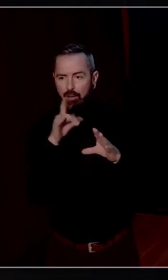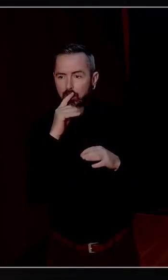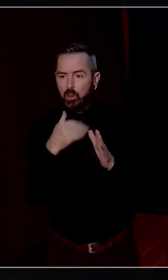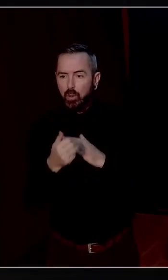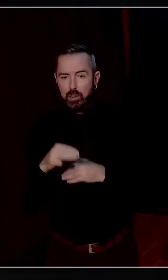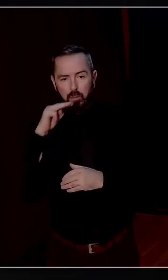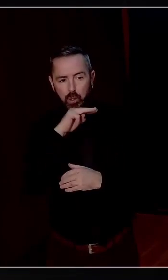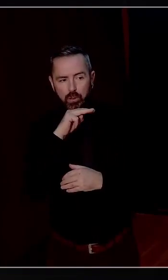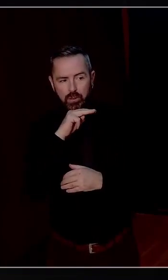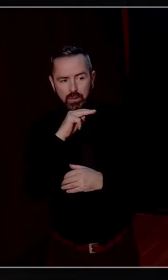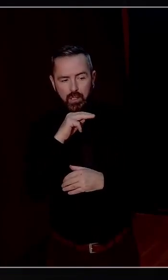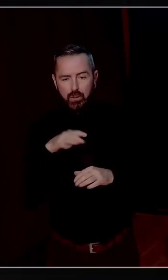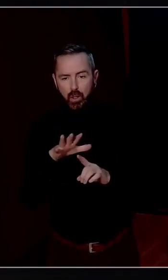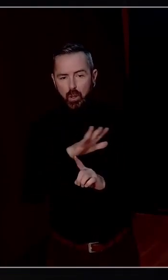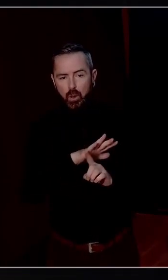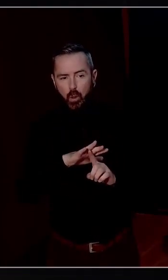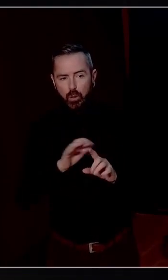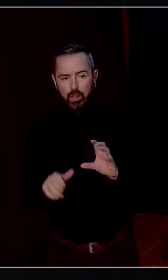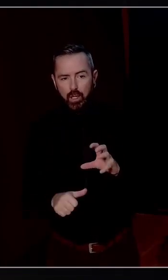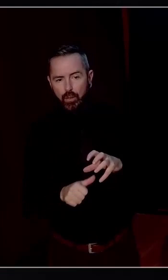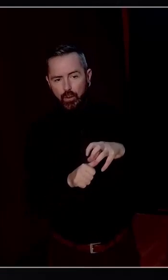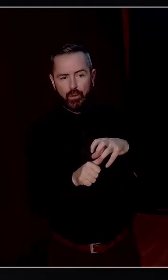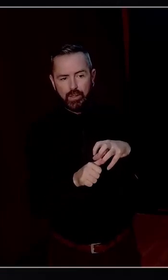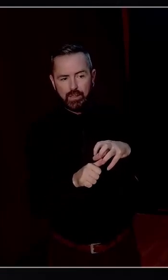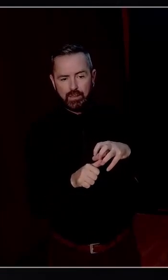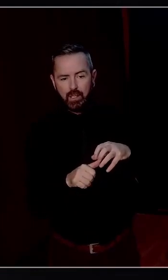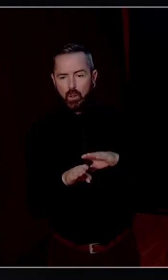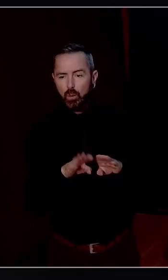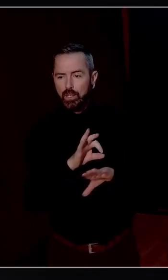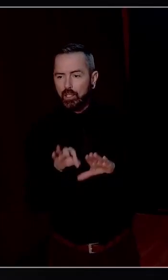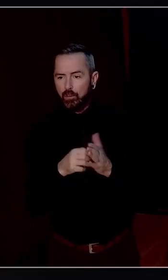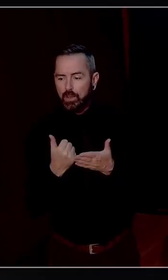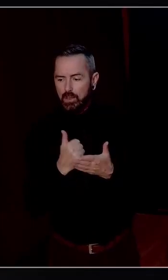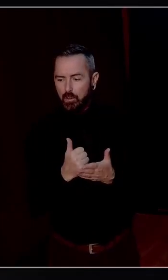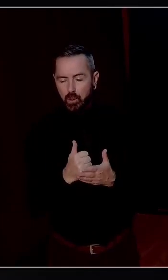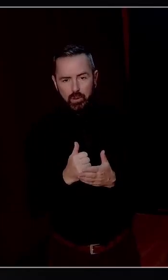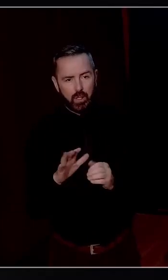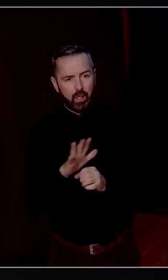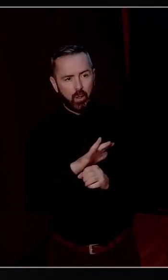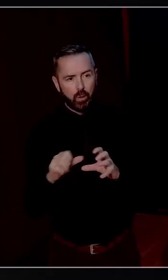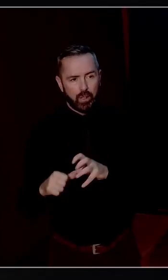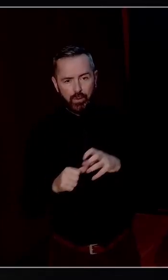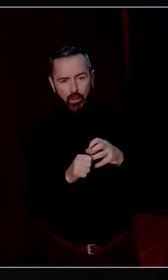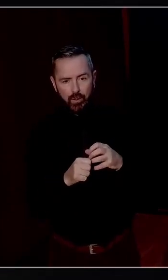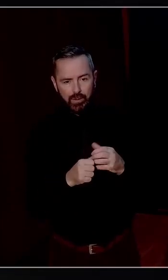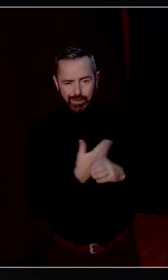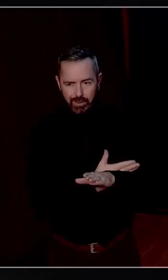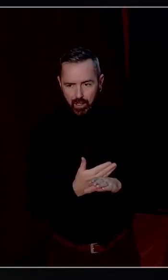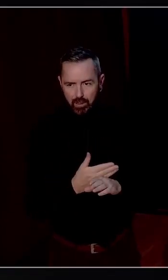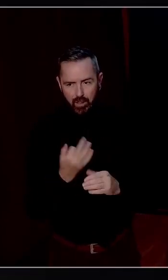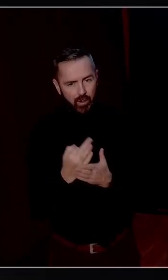been the initiatives of our local authorities. With government support, local authorities have pioneered many